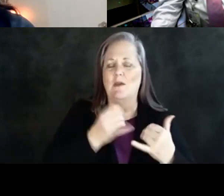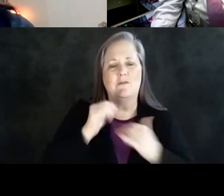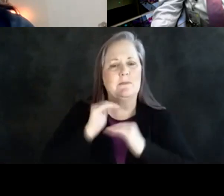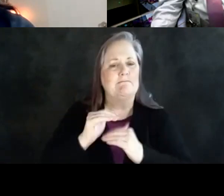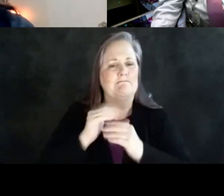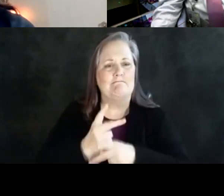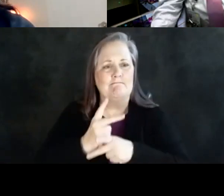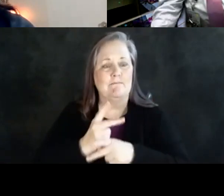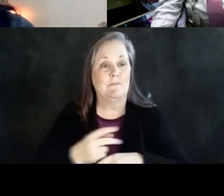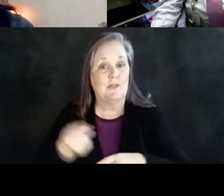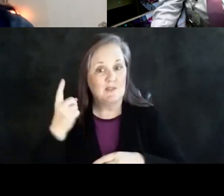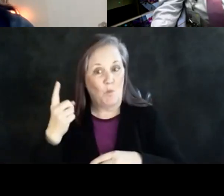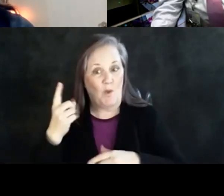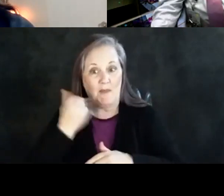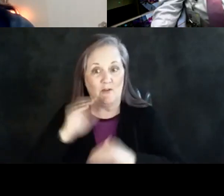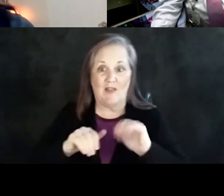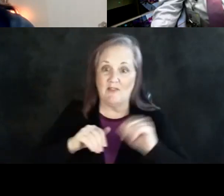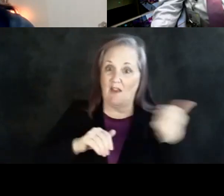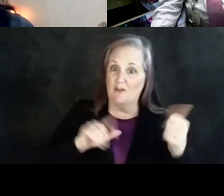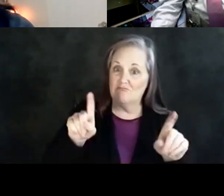Is one vaccine better than the other?